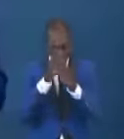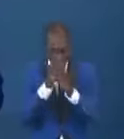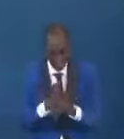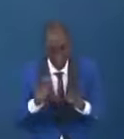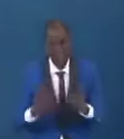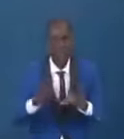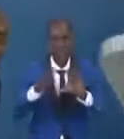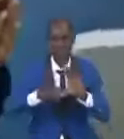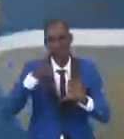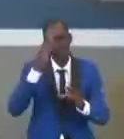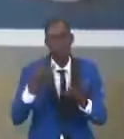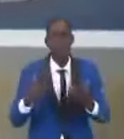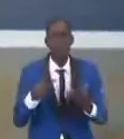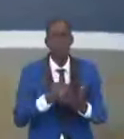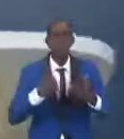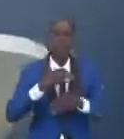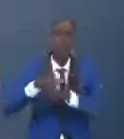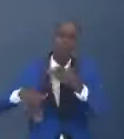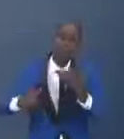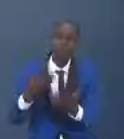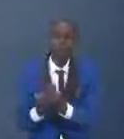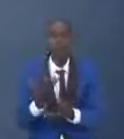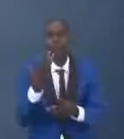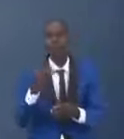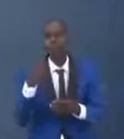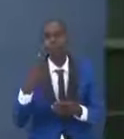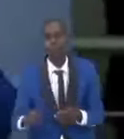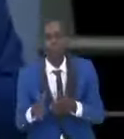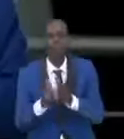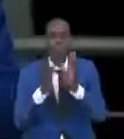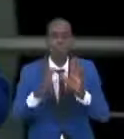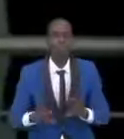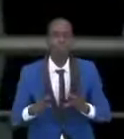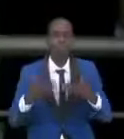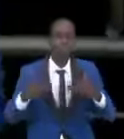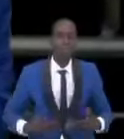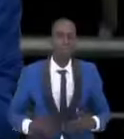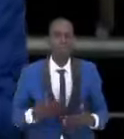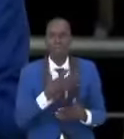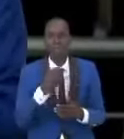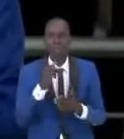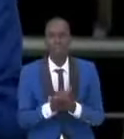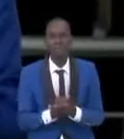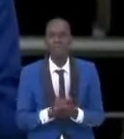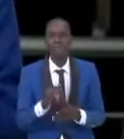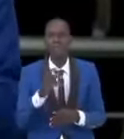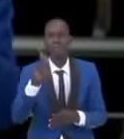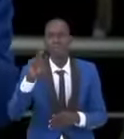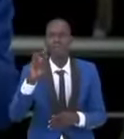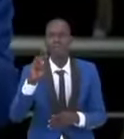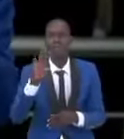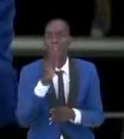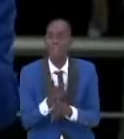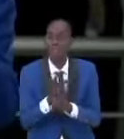have all the blocks. Therefore, when I come now, Kumuyi, be careful what you say. Khan is here.